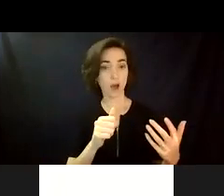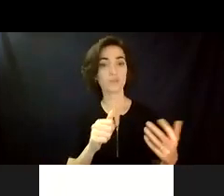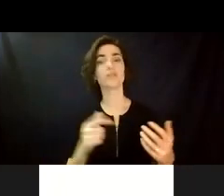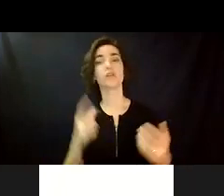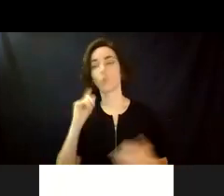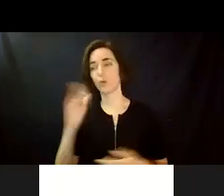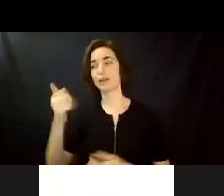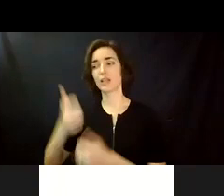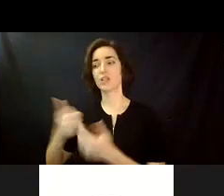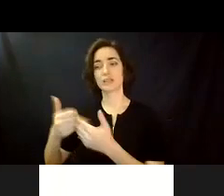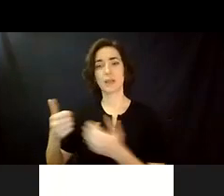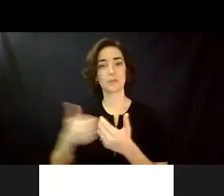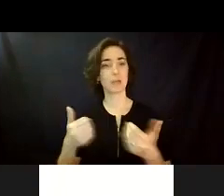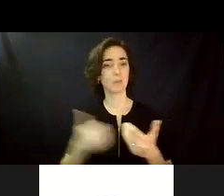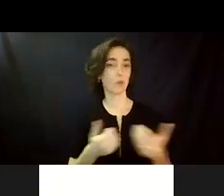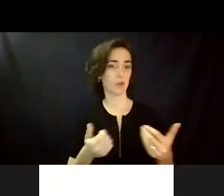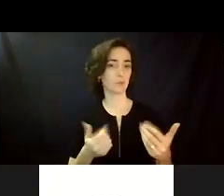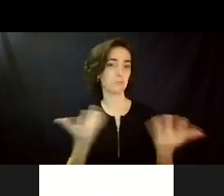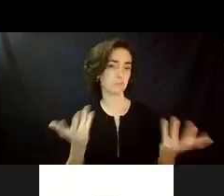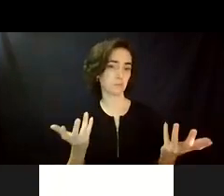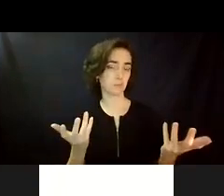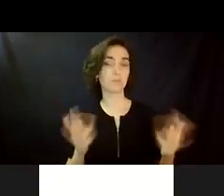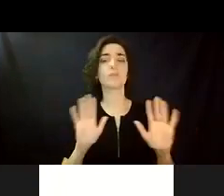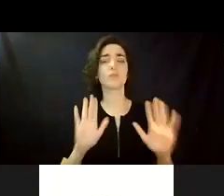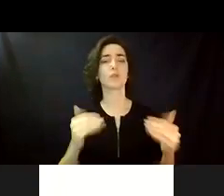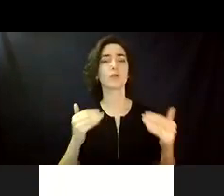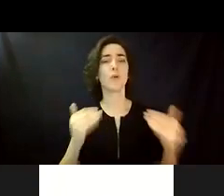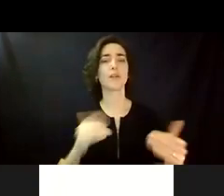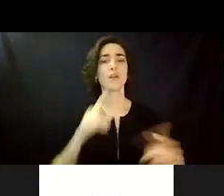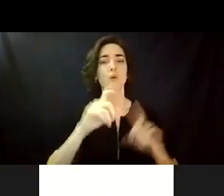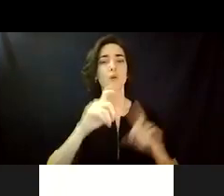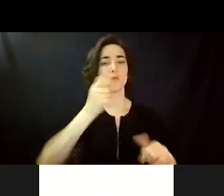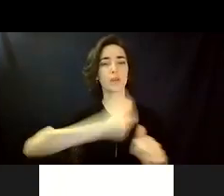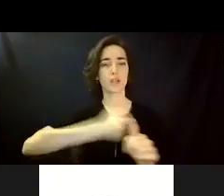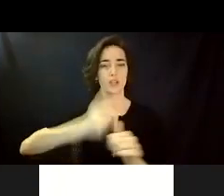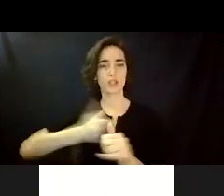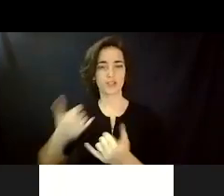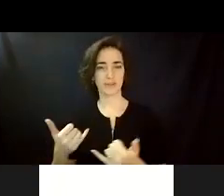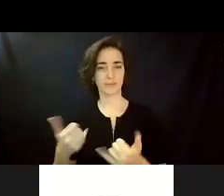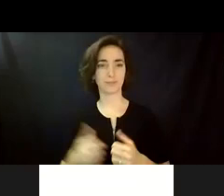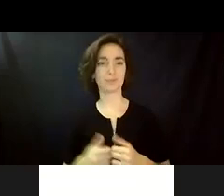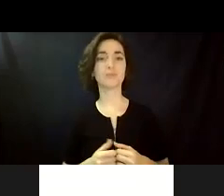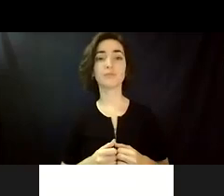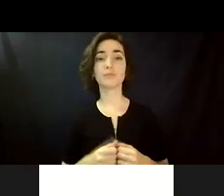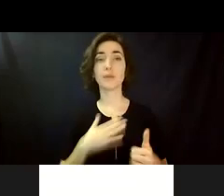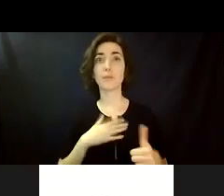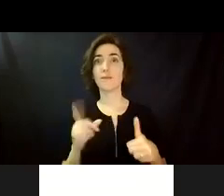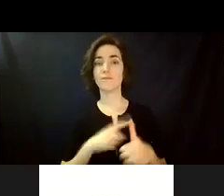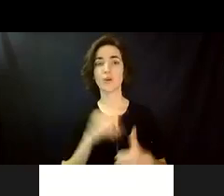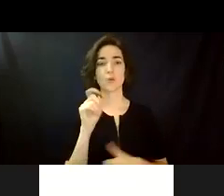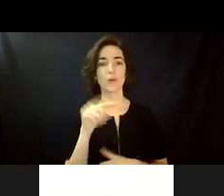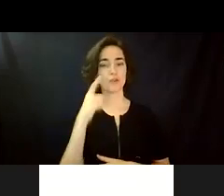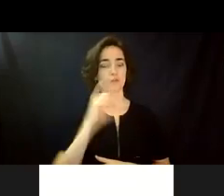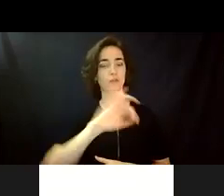separately. So let's just move on into the questions for individuals. So my first question is for Johnny